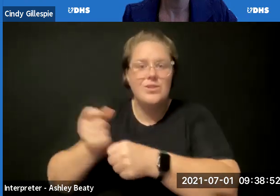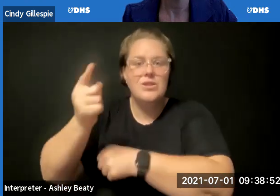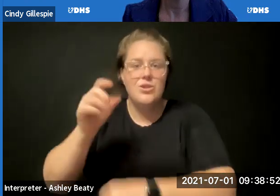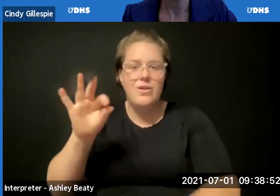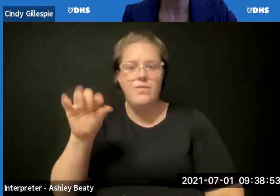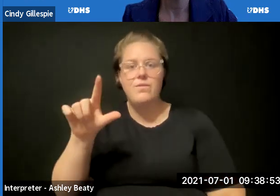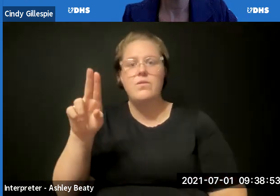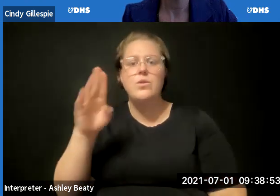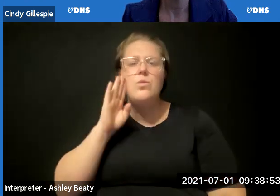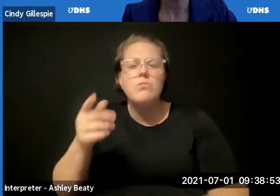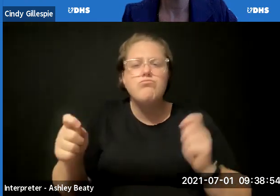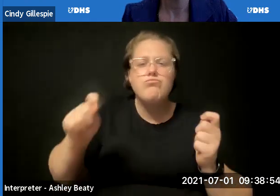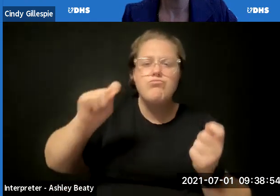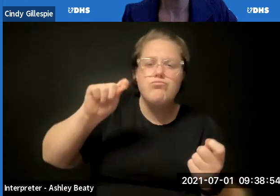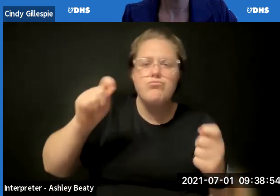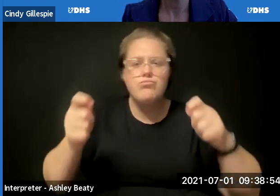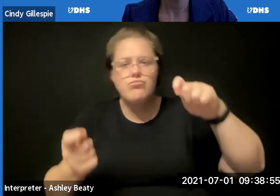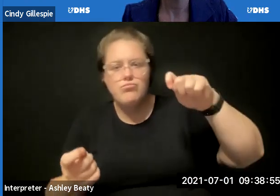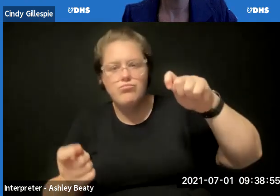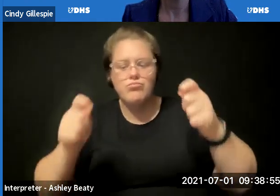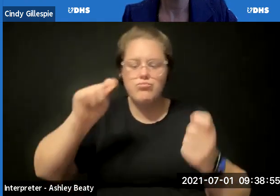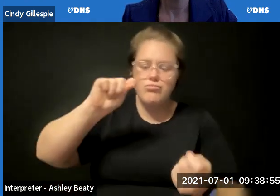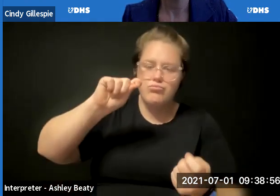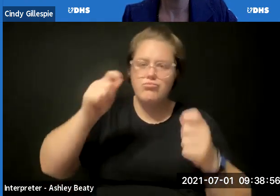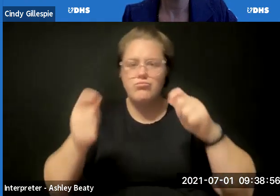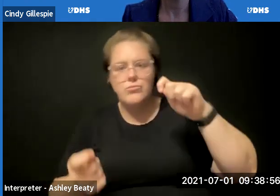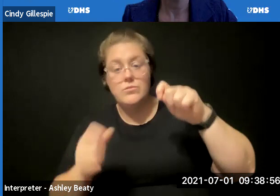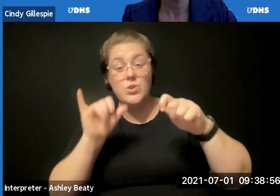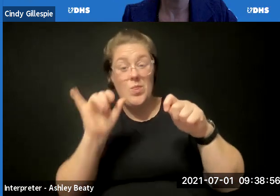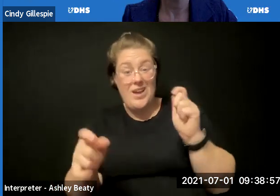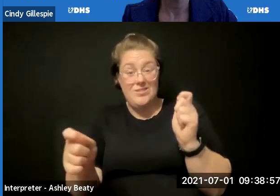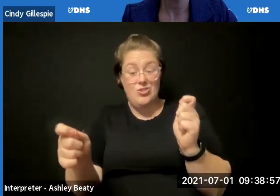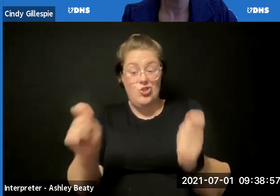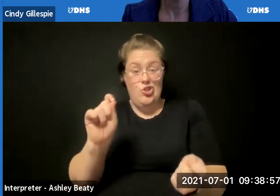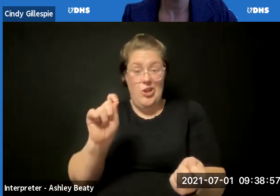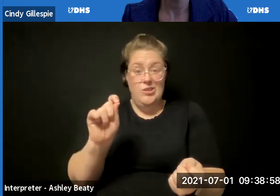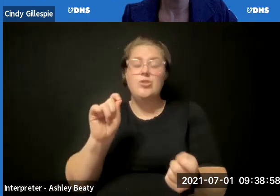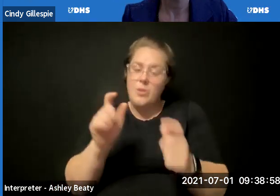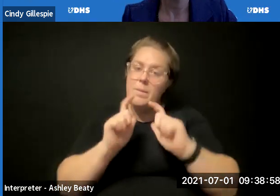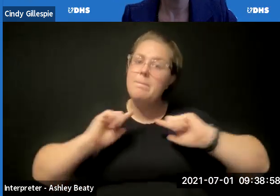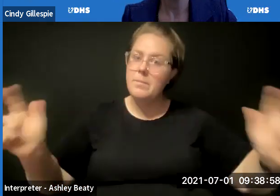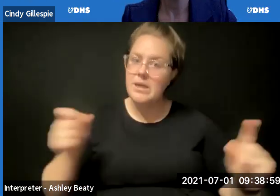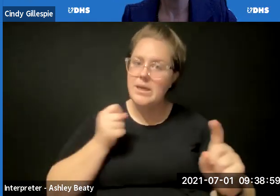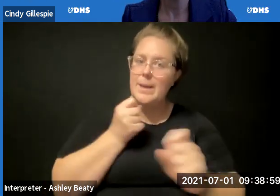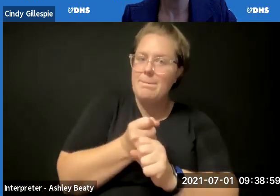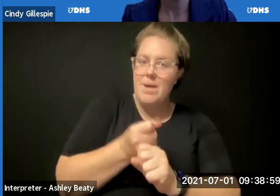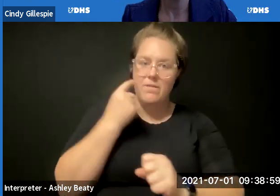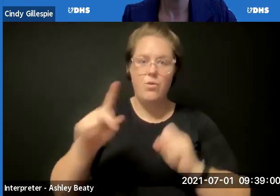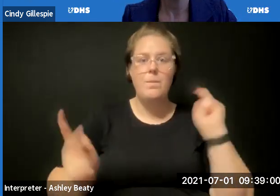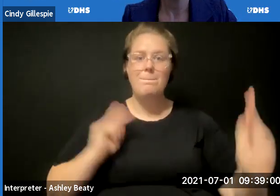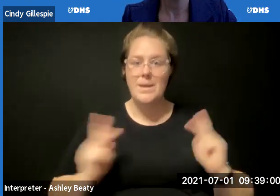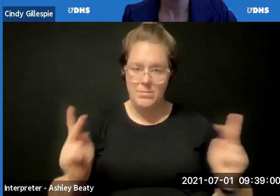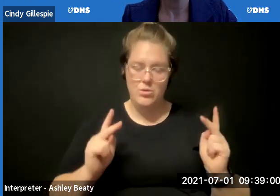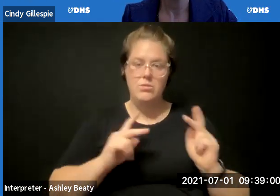constantly going through minor changes that occur, but those minor changes can have big impacts on the individuals who may be